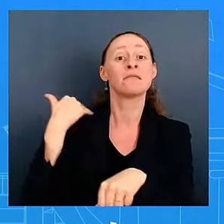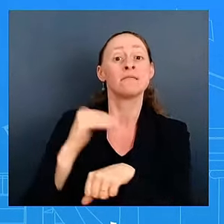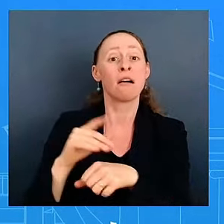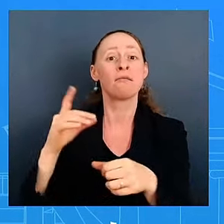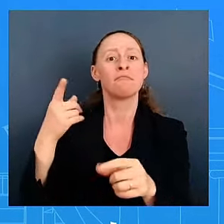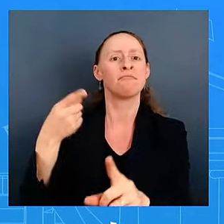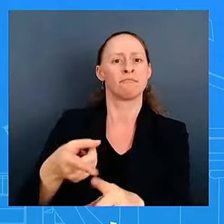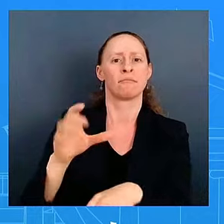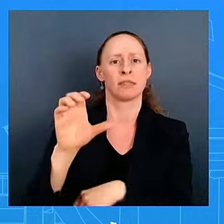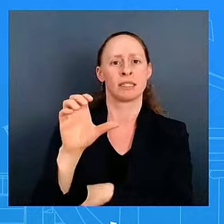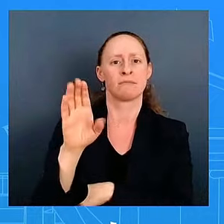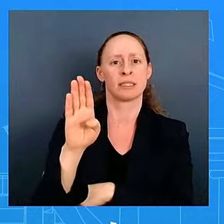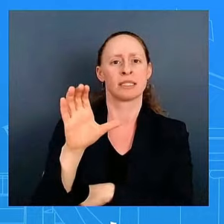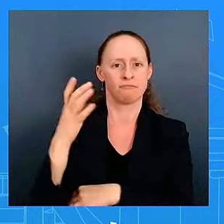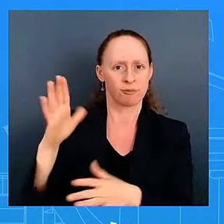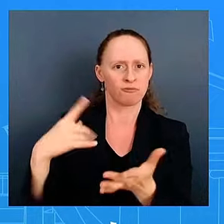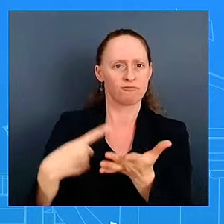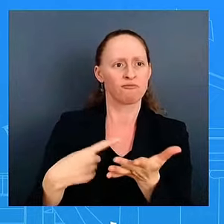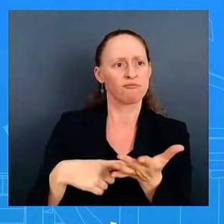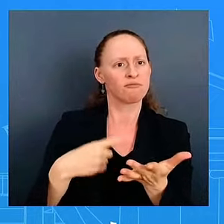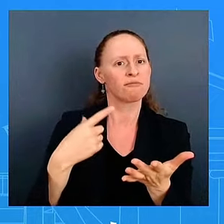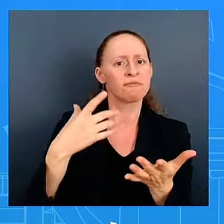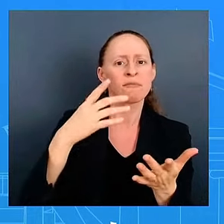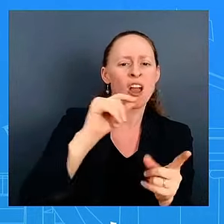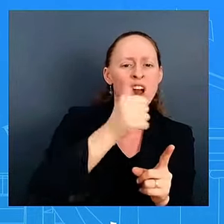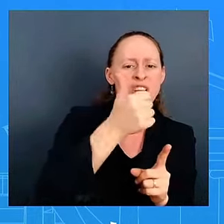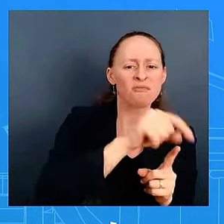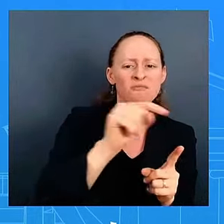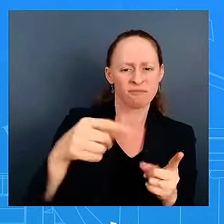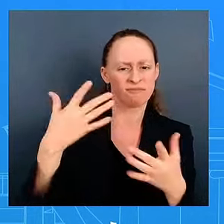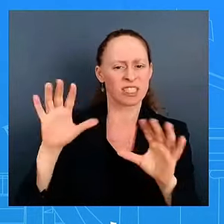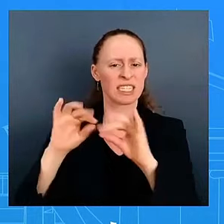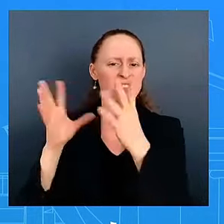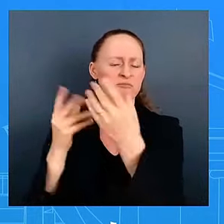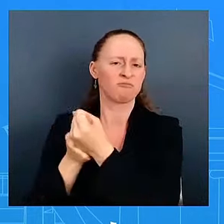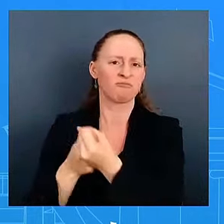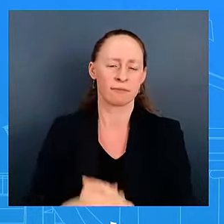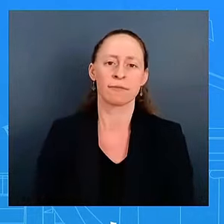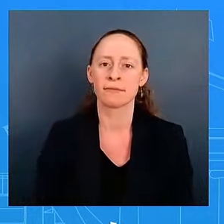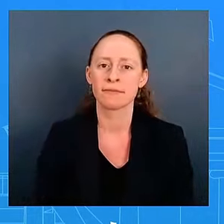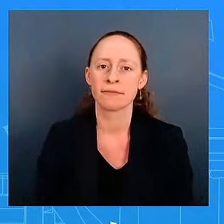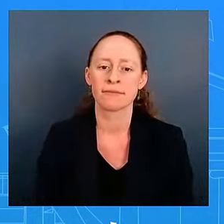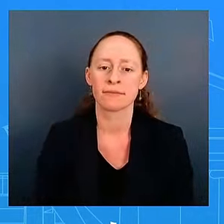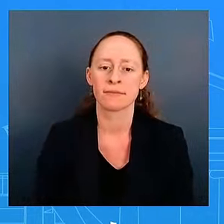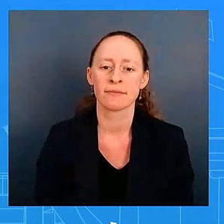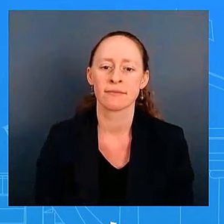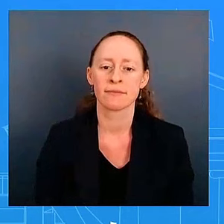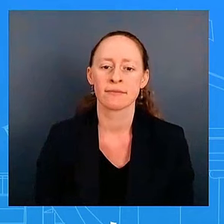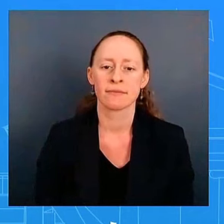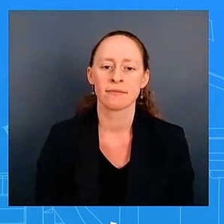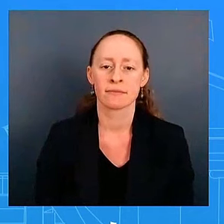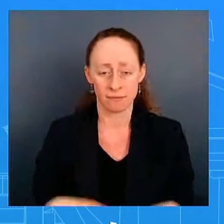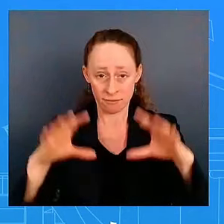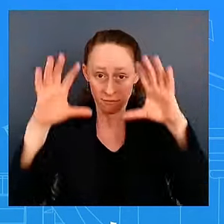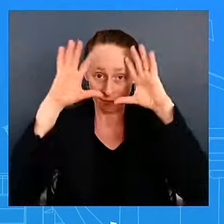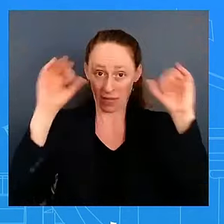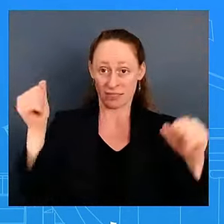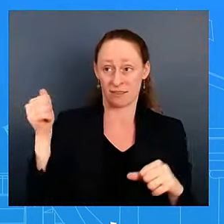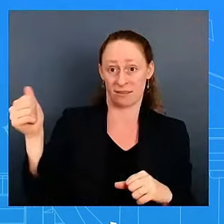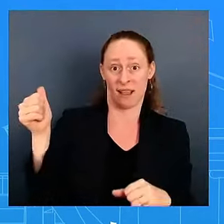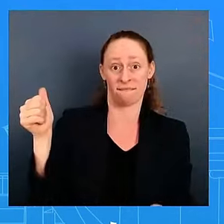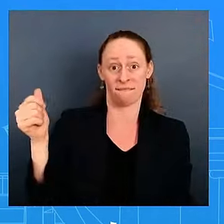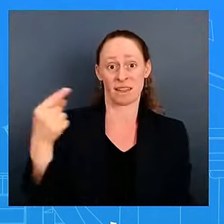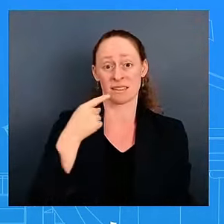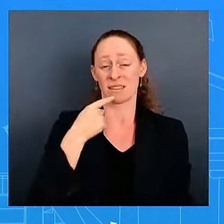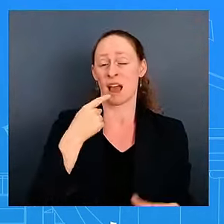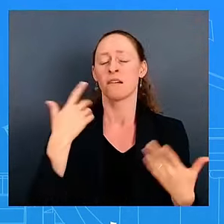To follow on that, the president has made clear he's done talking about the debate. It is time to move on. Yeah. But some of his allies have made clear they're very much still in this wait